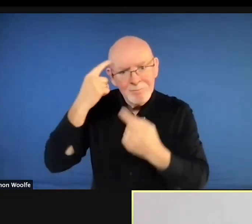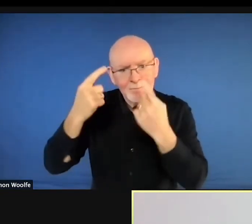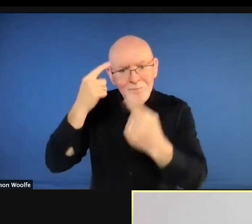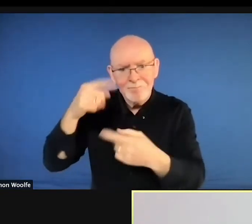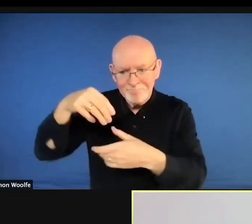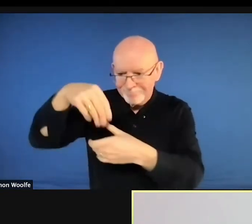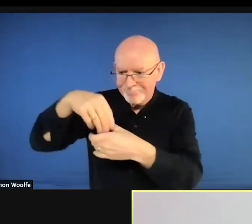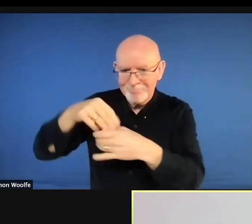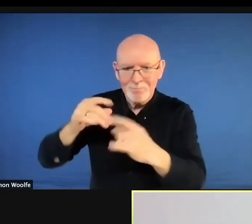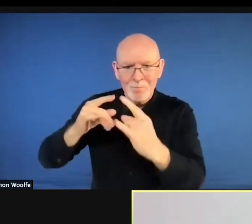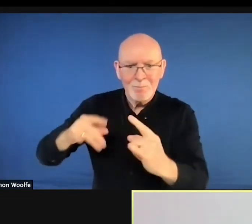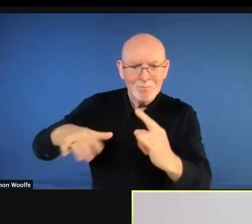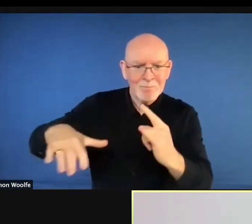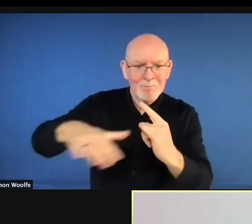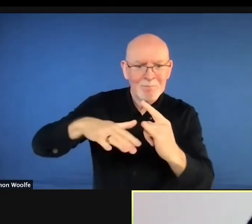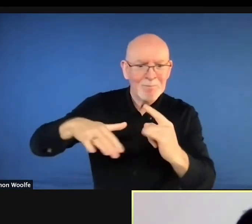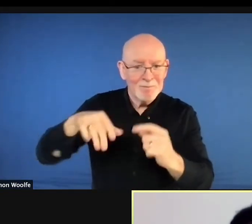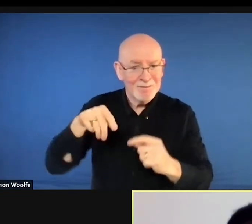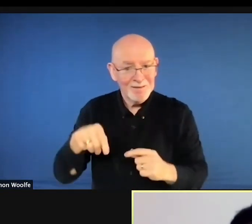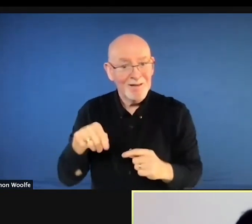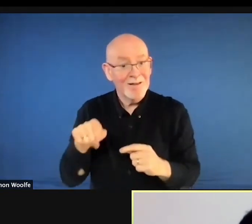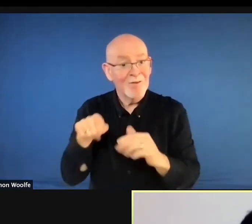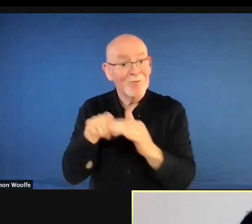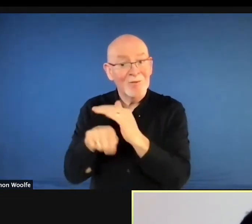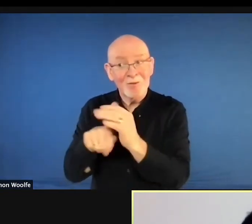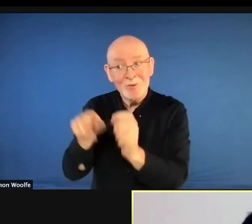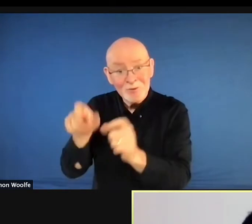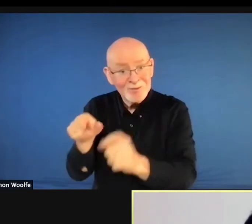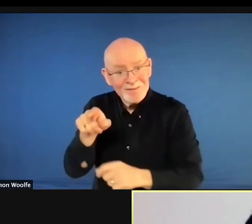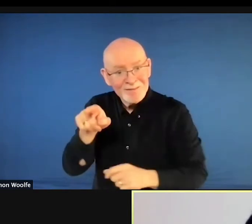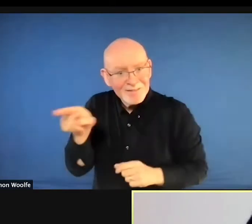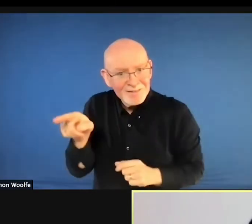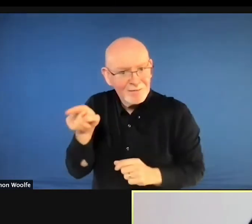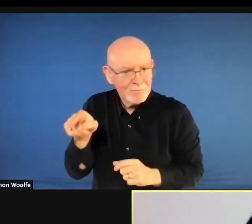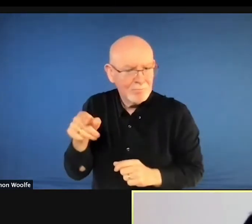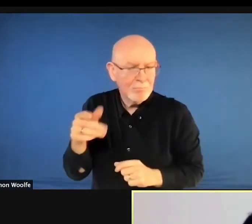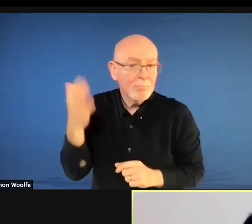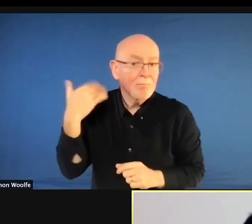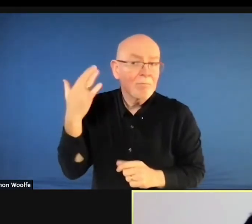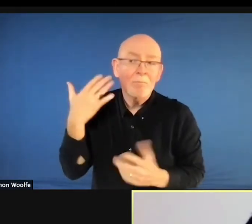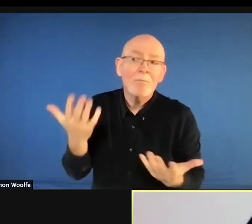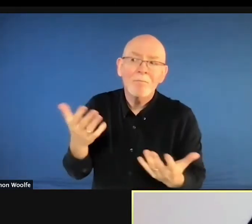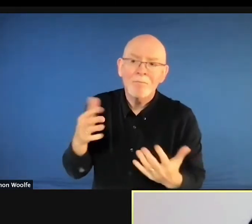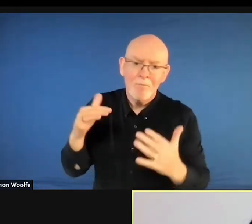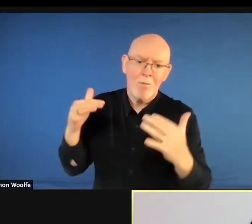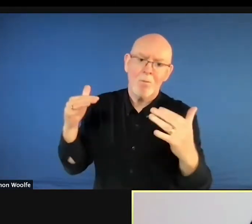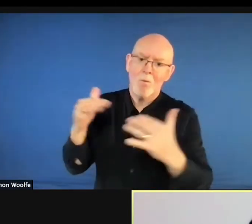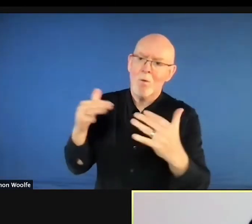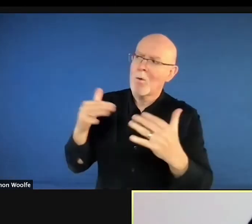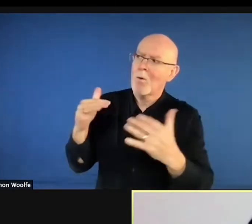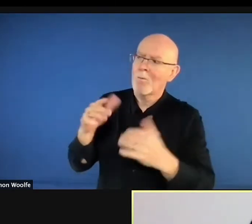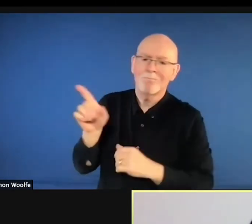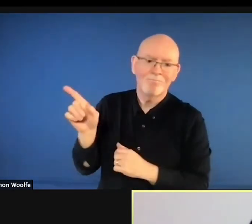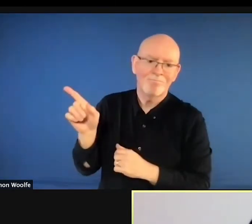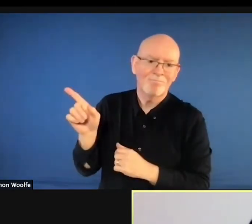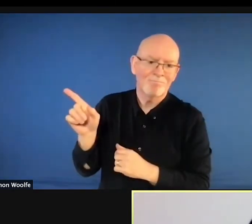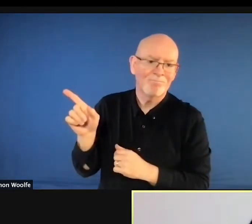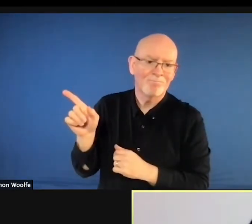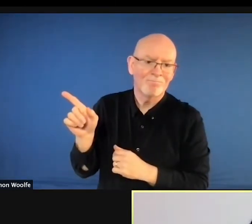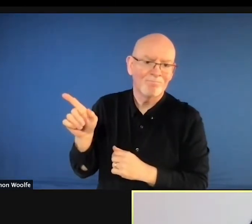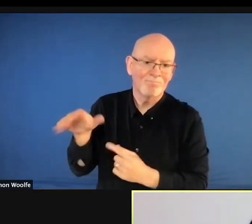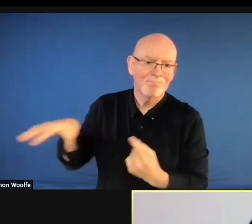are people from war-zone countries, and there are a lot of vulnerability in the camp, so the only things that